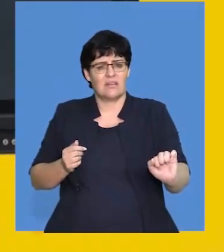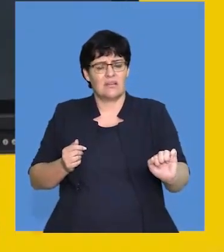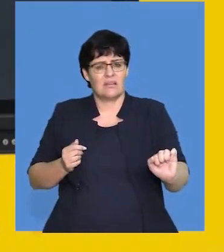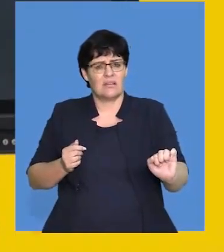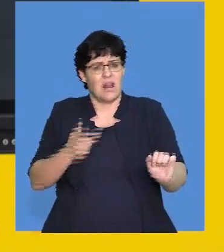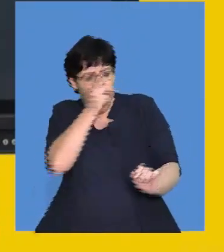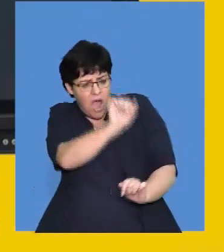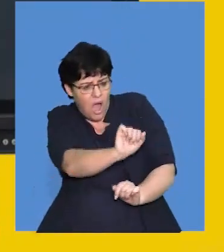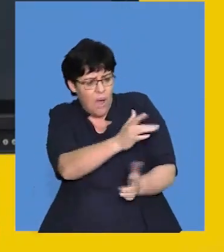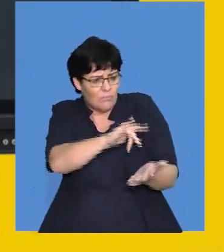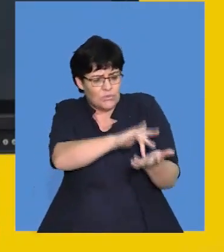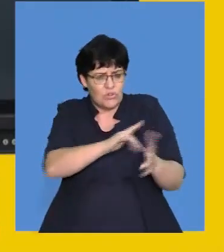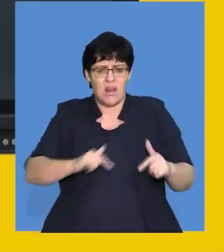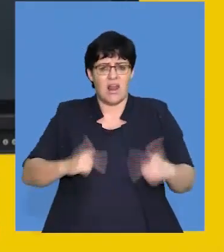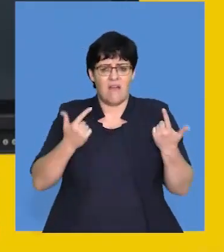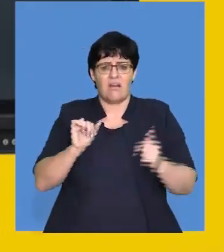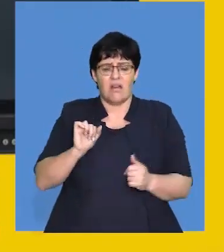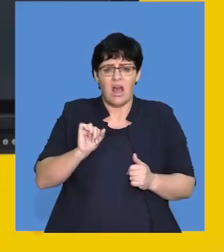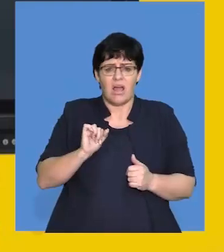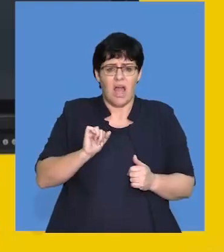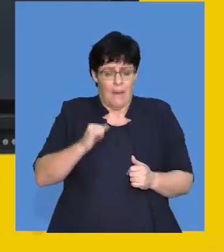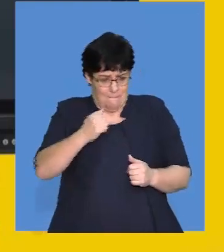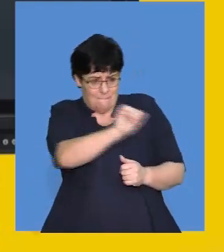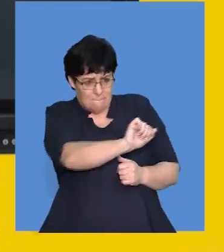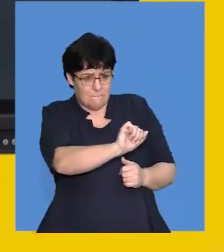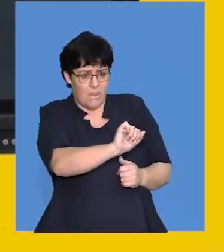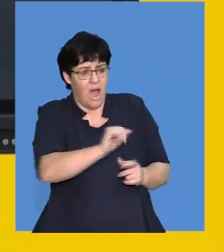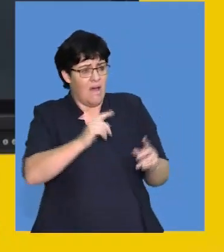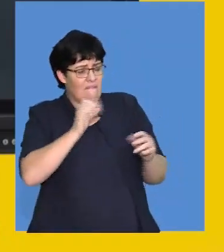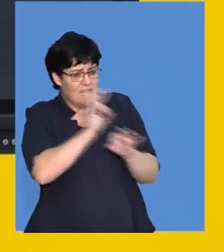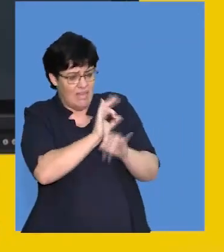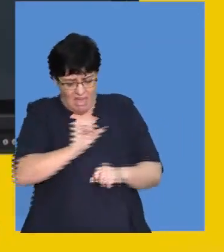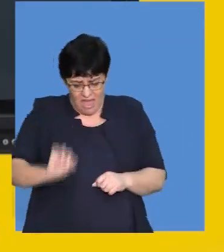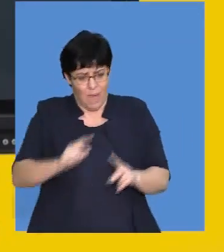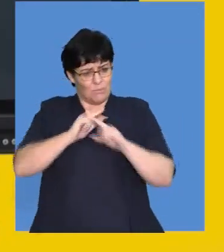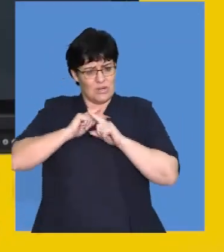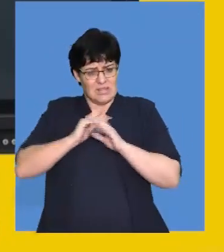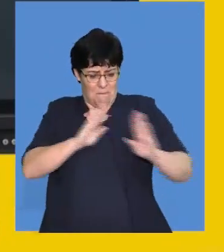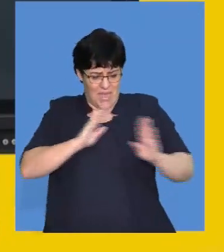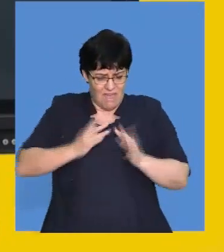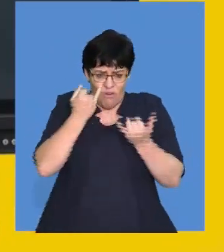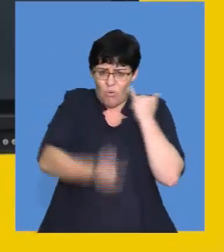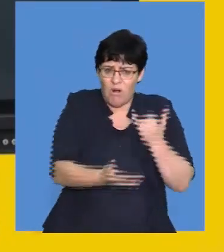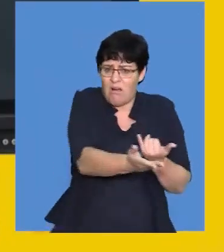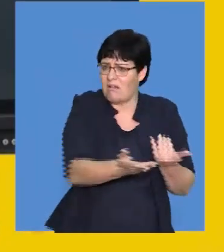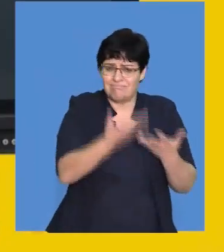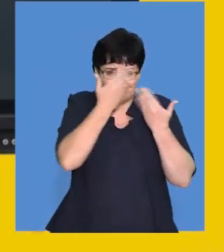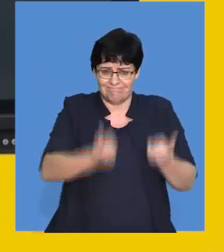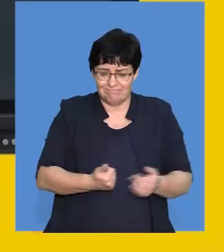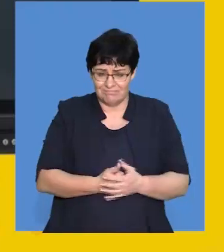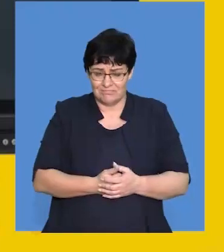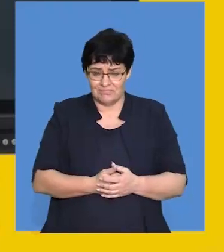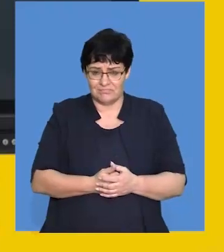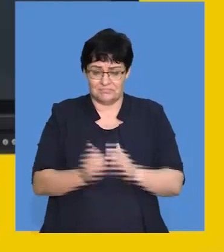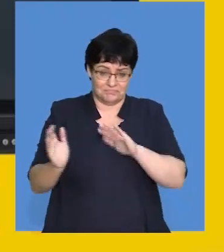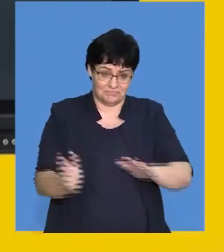position in life as a daughter of a priest could behave in such a way. Okay, let us go to the